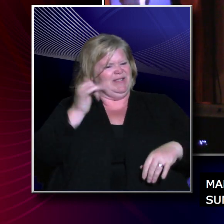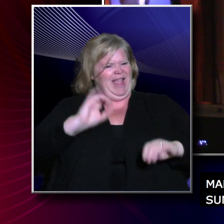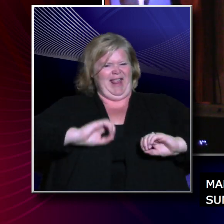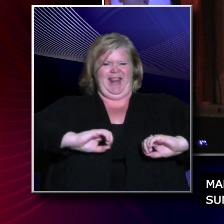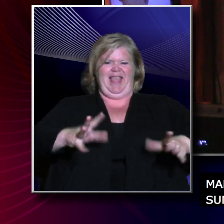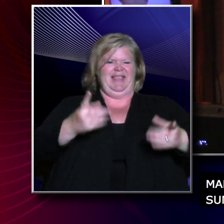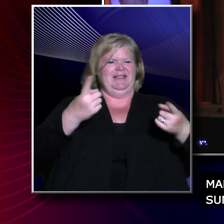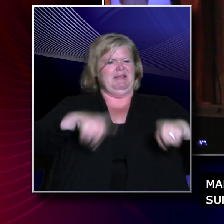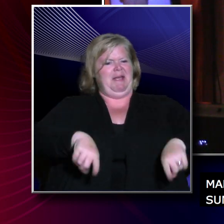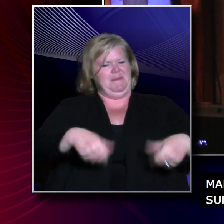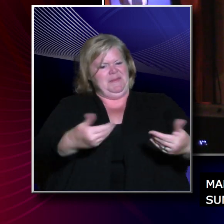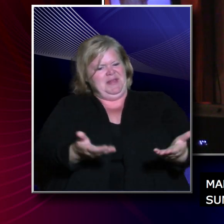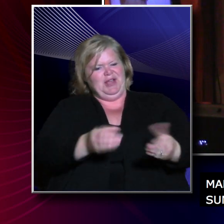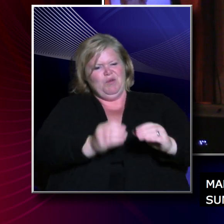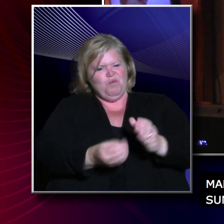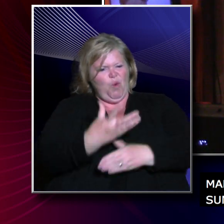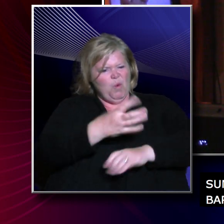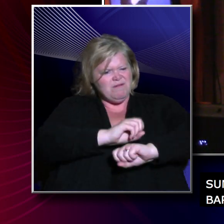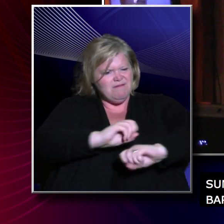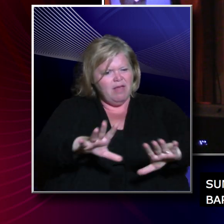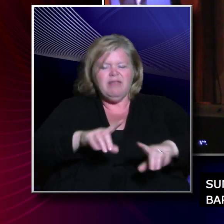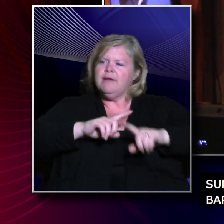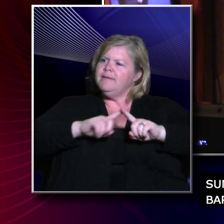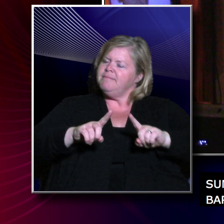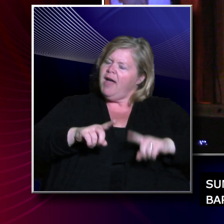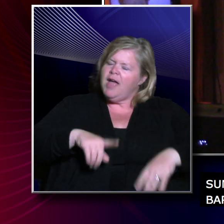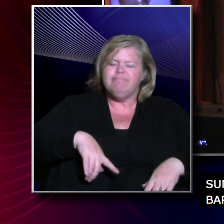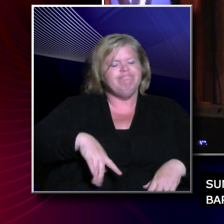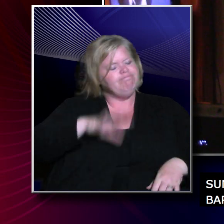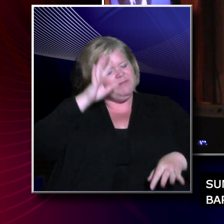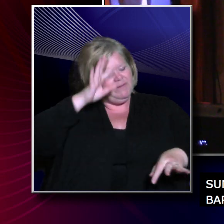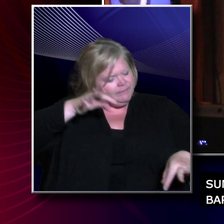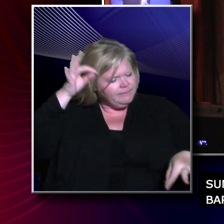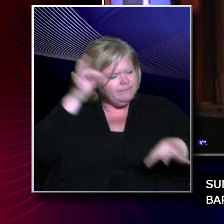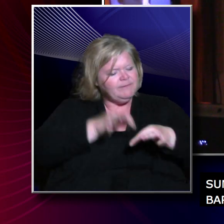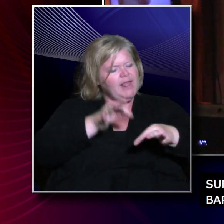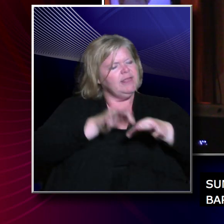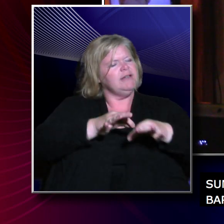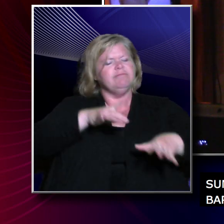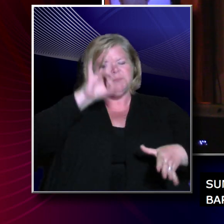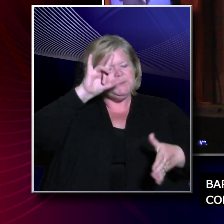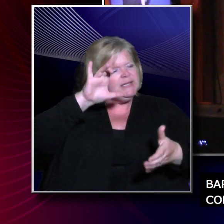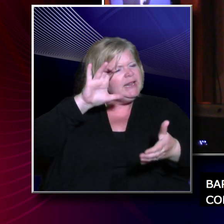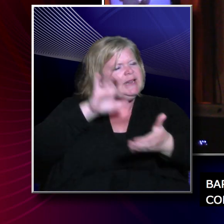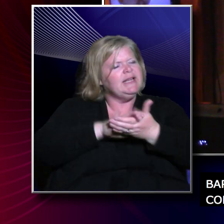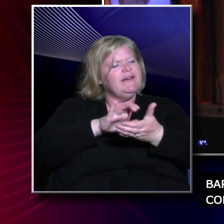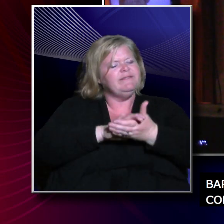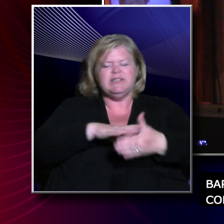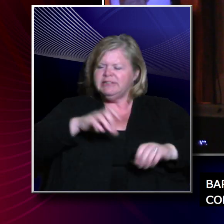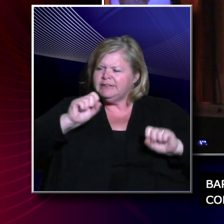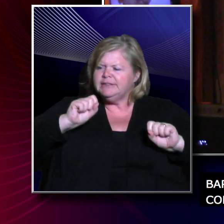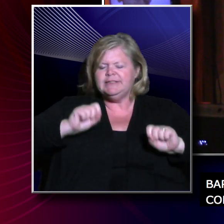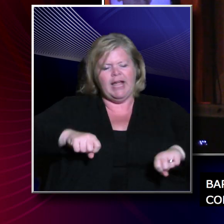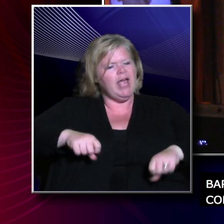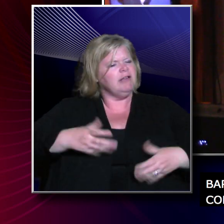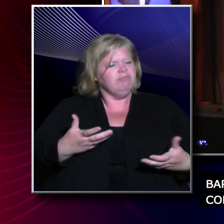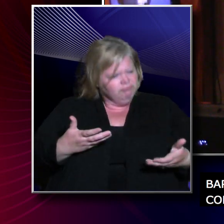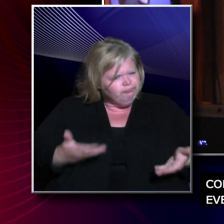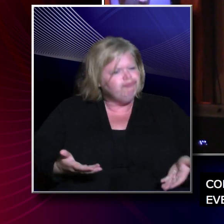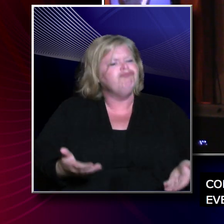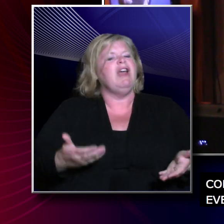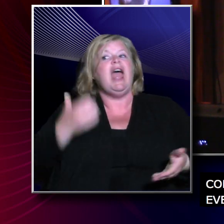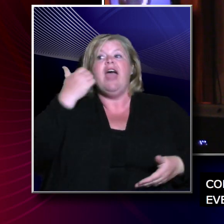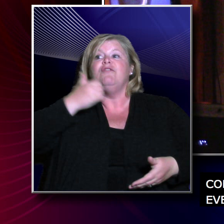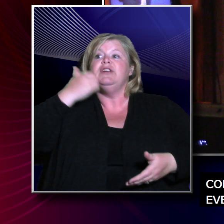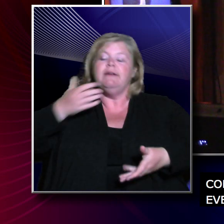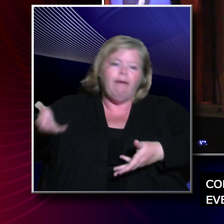on. But he continues to have faith and belief, and he continues every day to